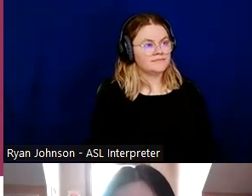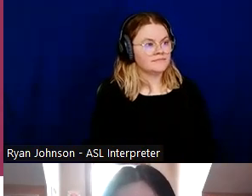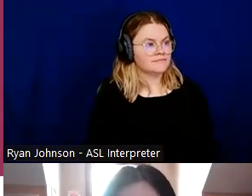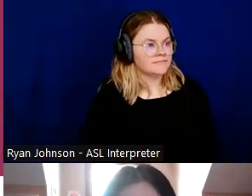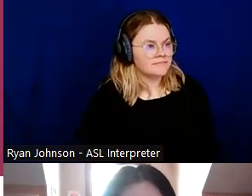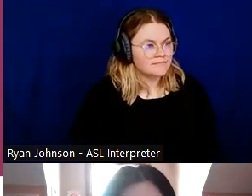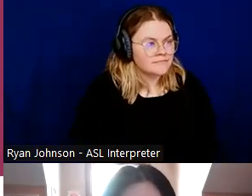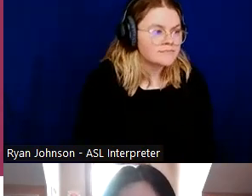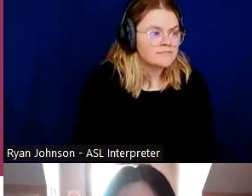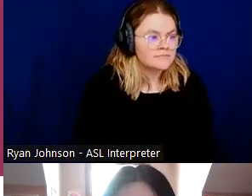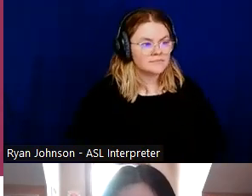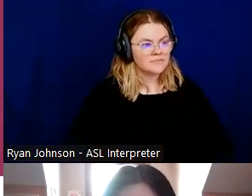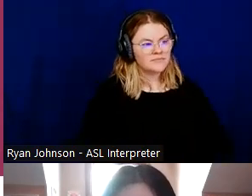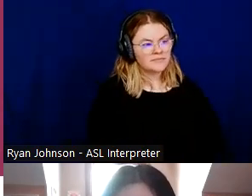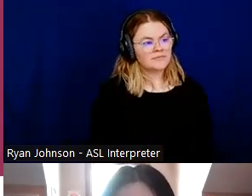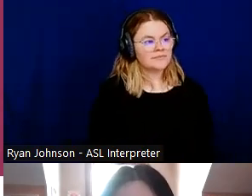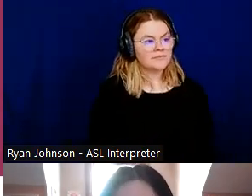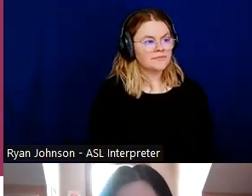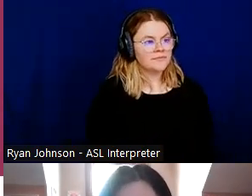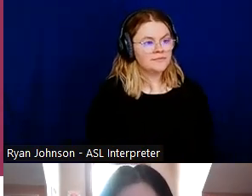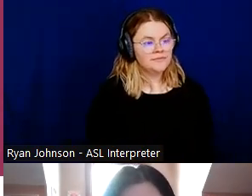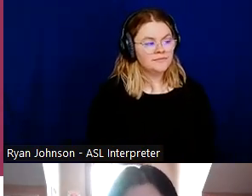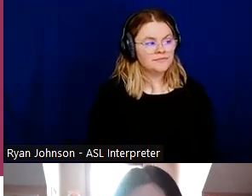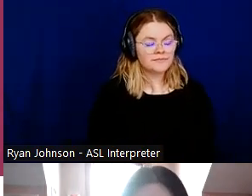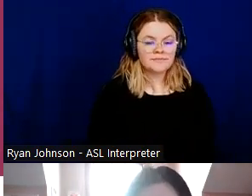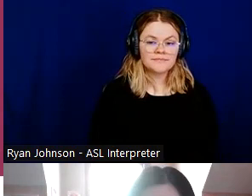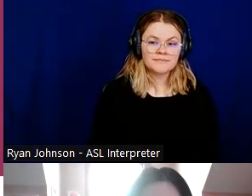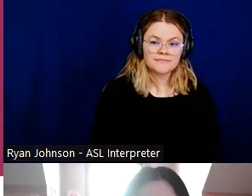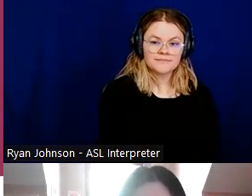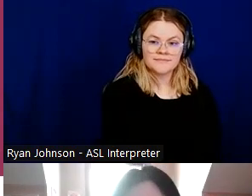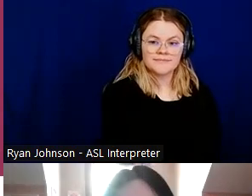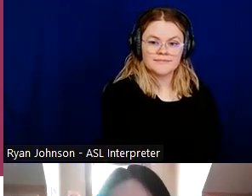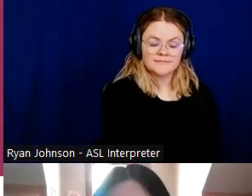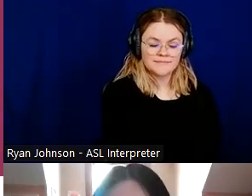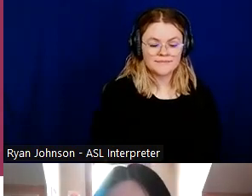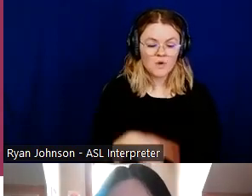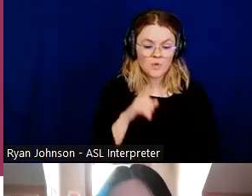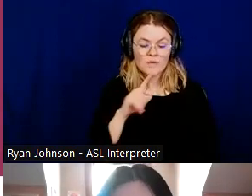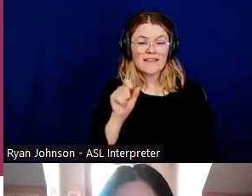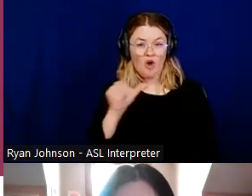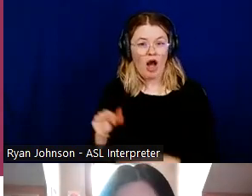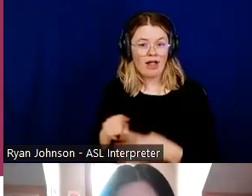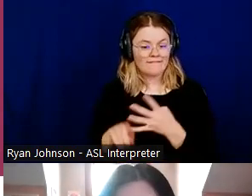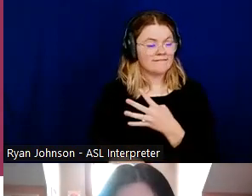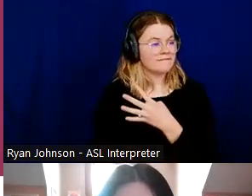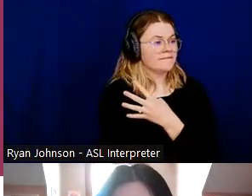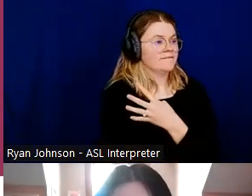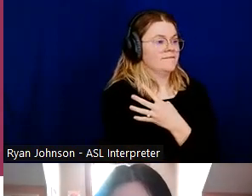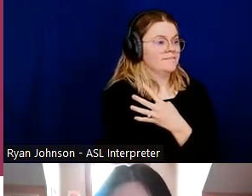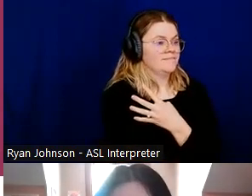And some of these tropes also, well, not some, all of these tropes, excuse me, also showcases